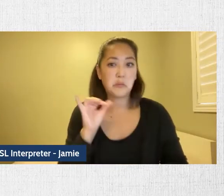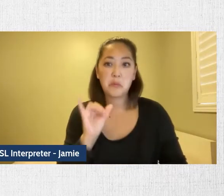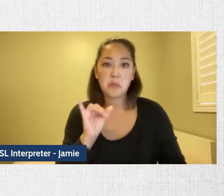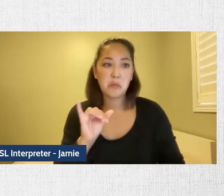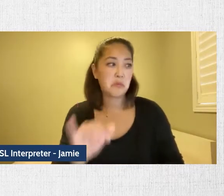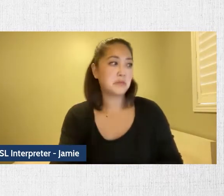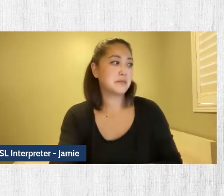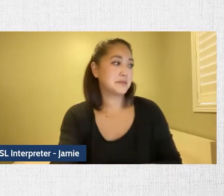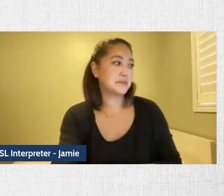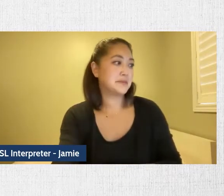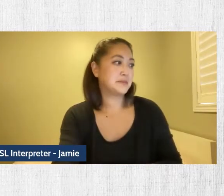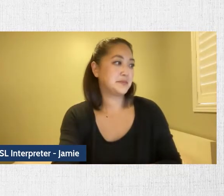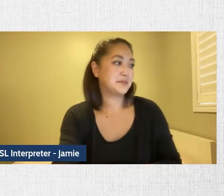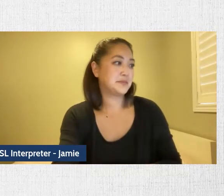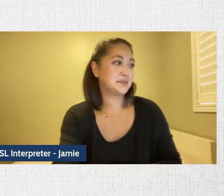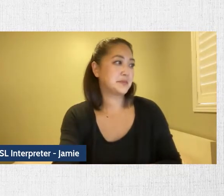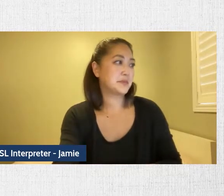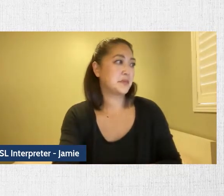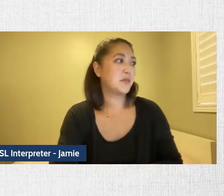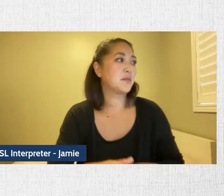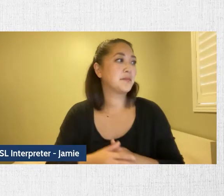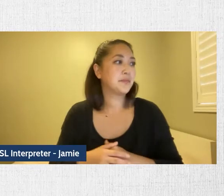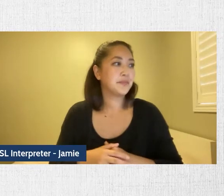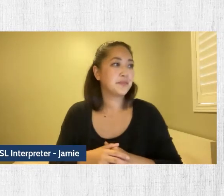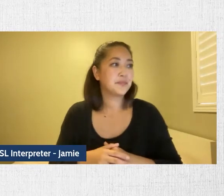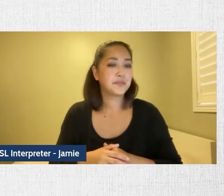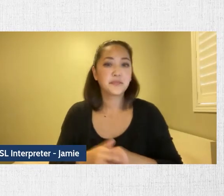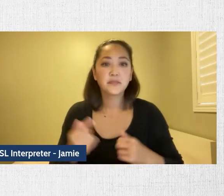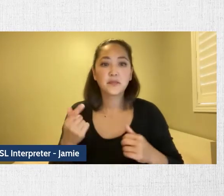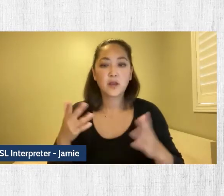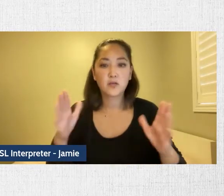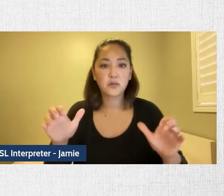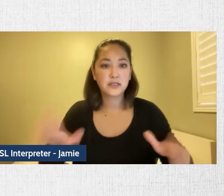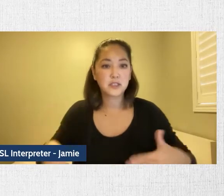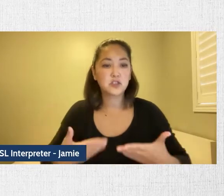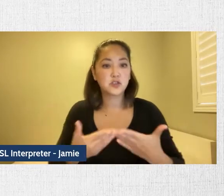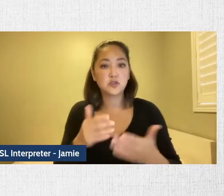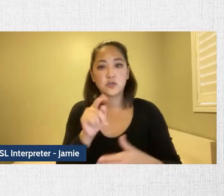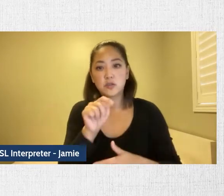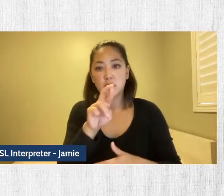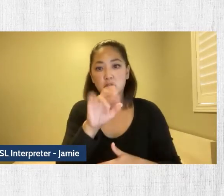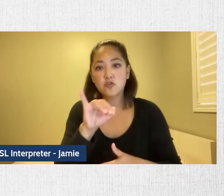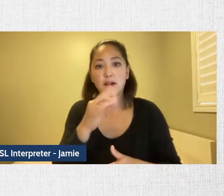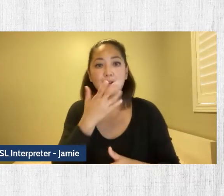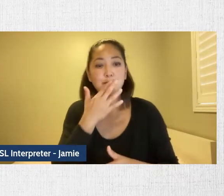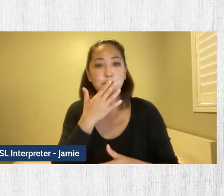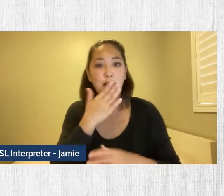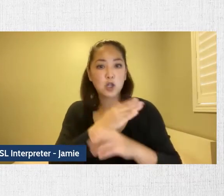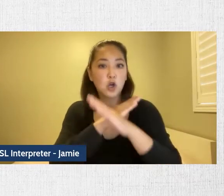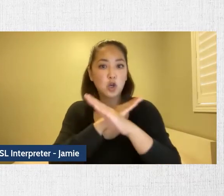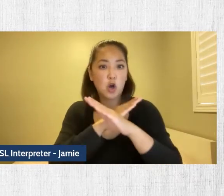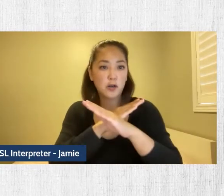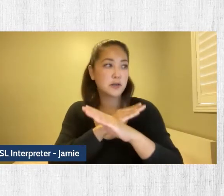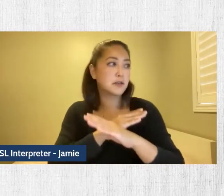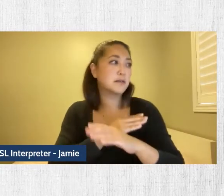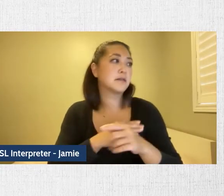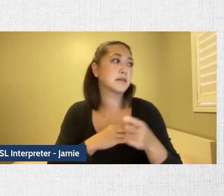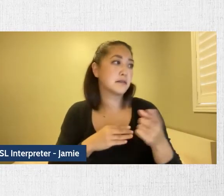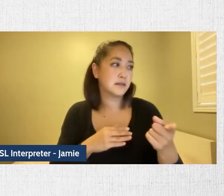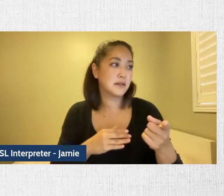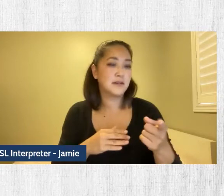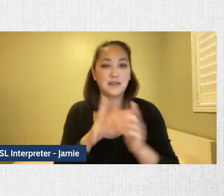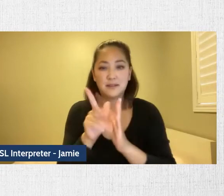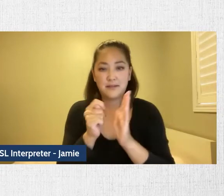That's pretty awesome. Okay, so I'd like to introduce the Tricolor Guard tribute